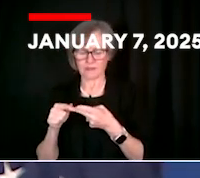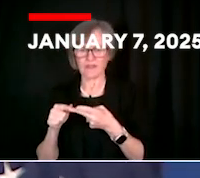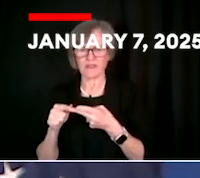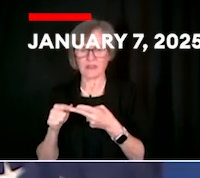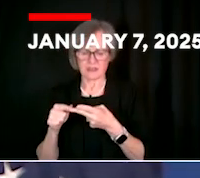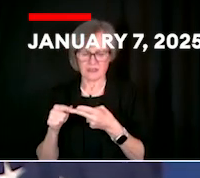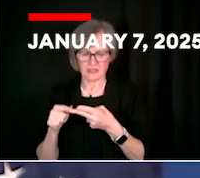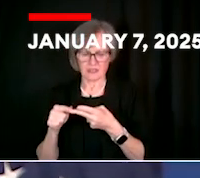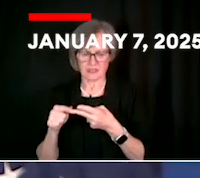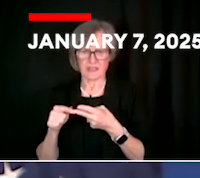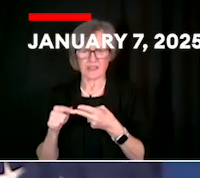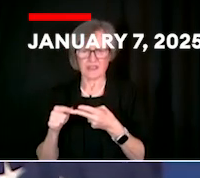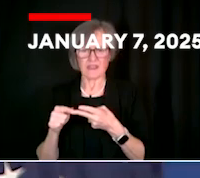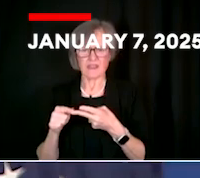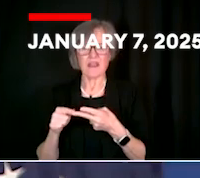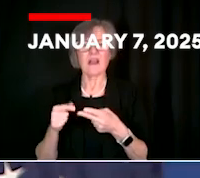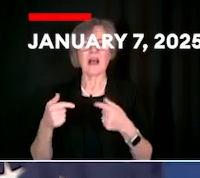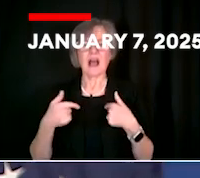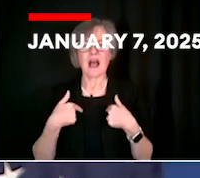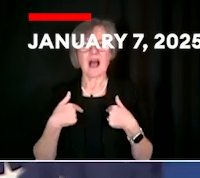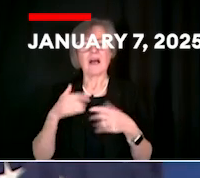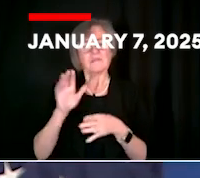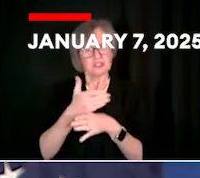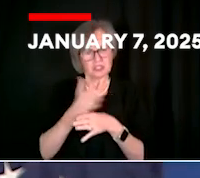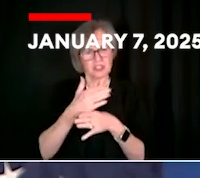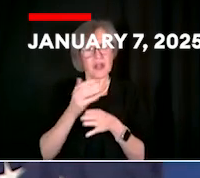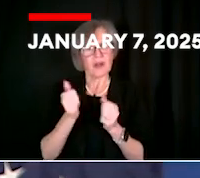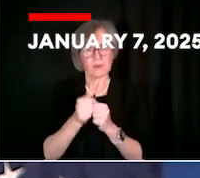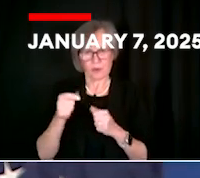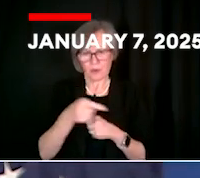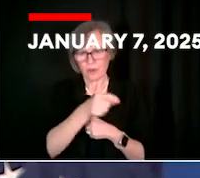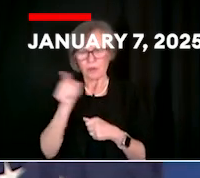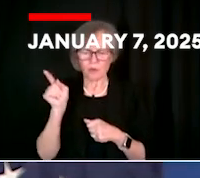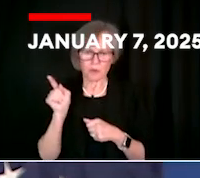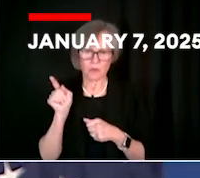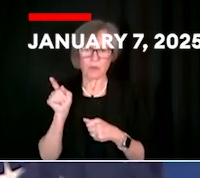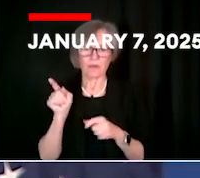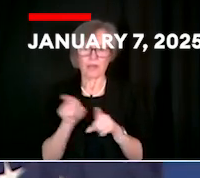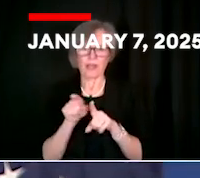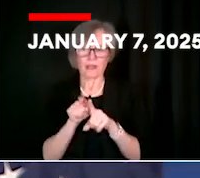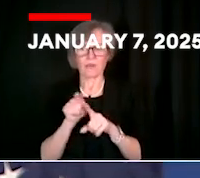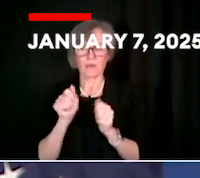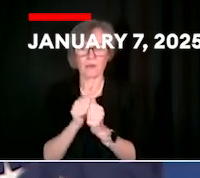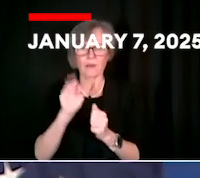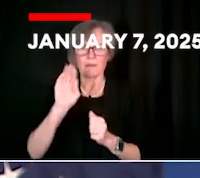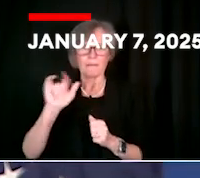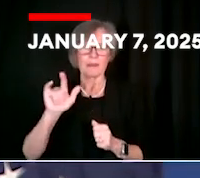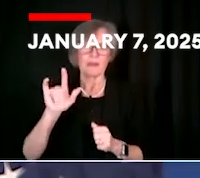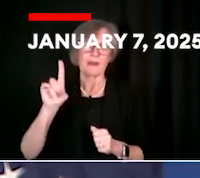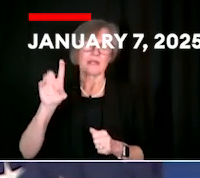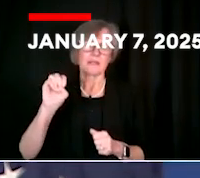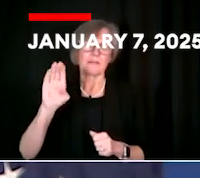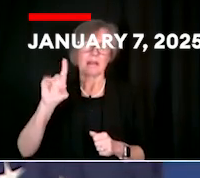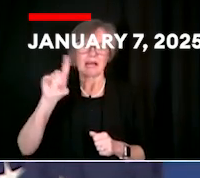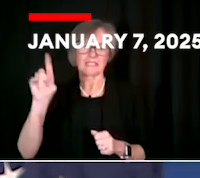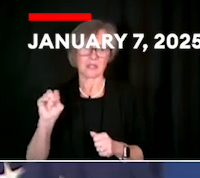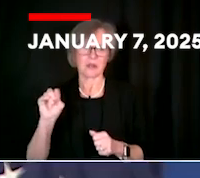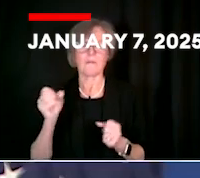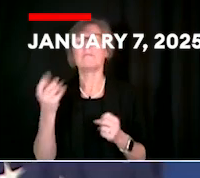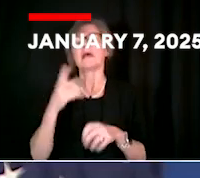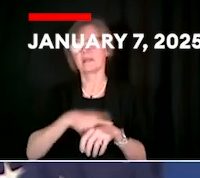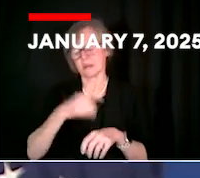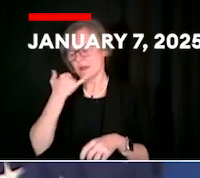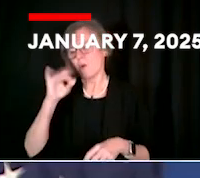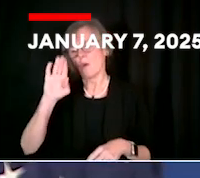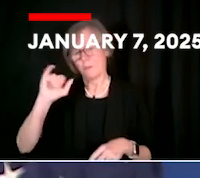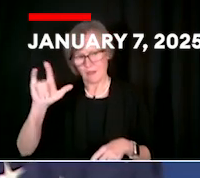the other What I'm sharing with you, as I did with Bill de Blasio, and Bill would tell you many times I will call him